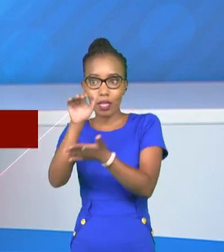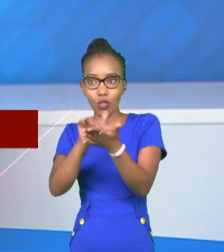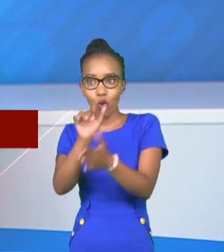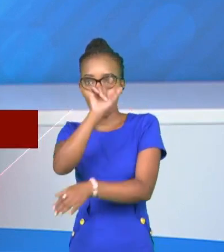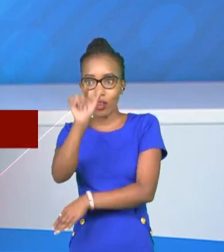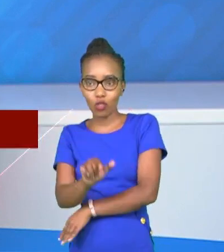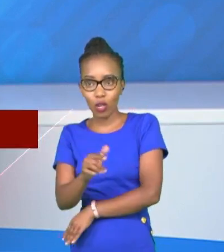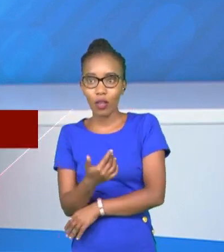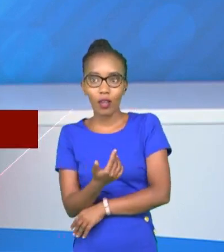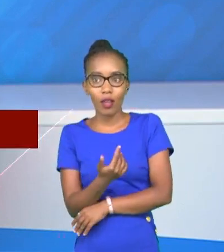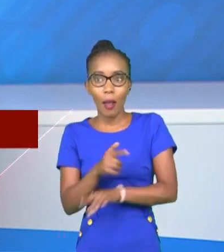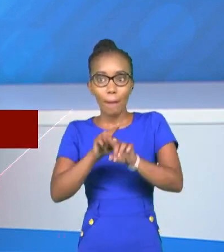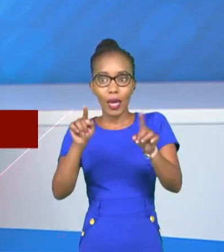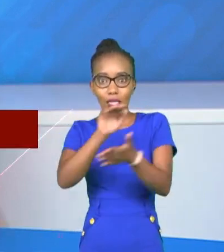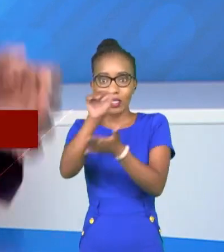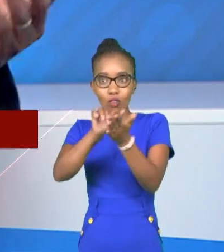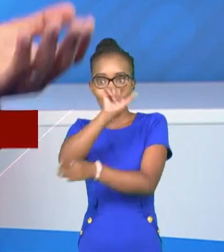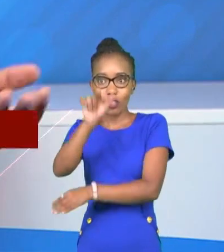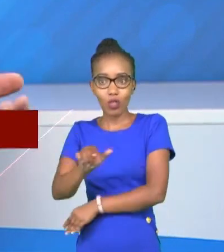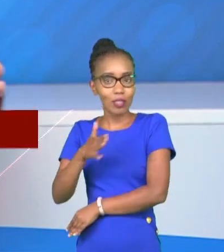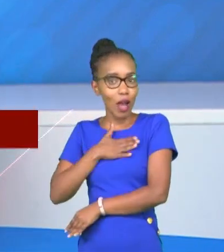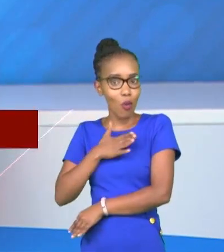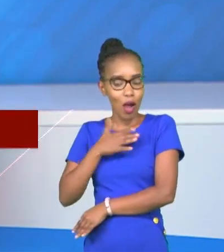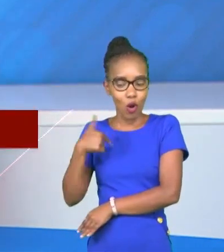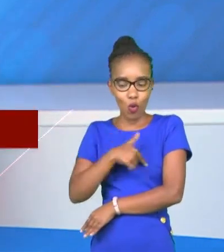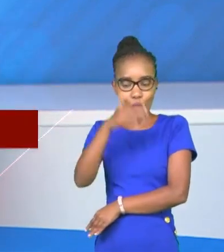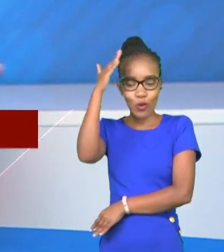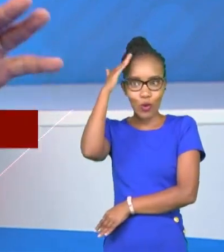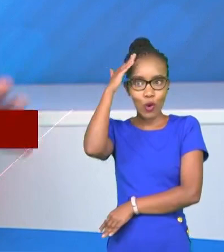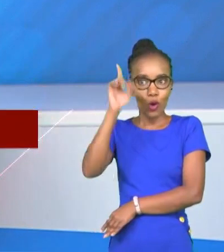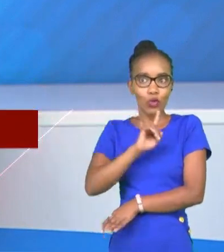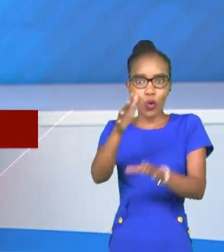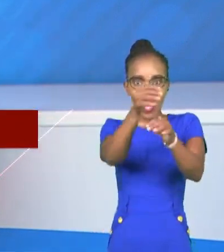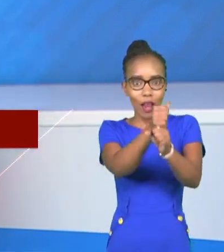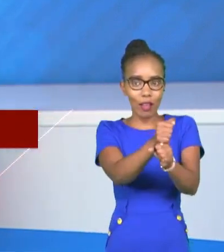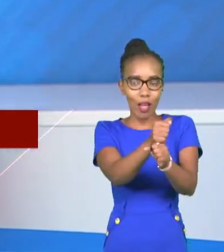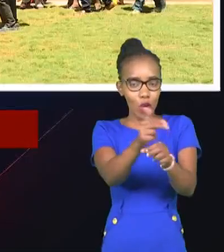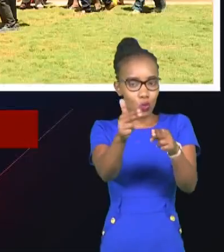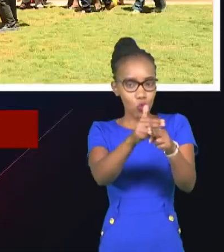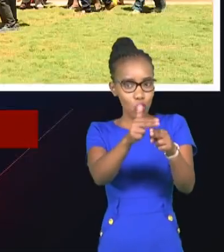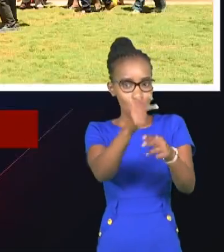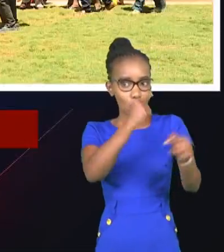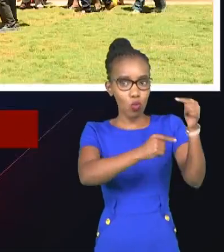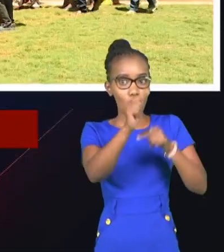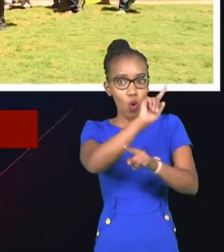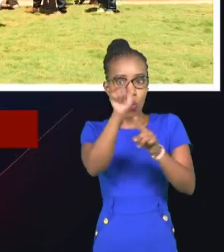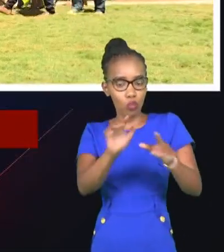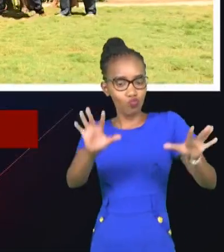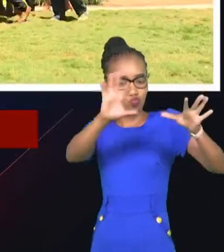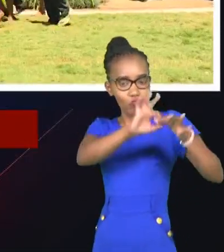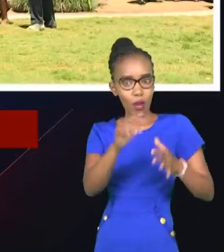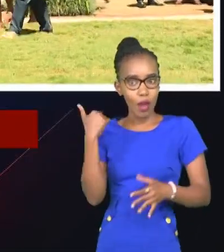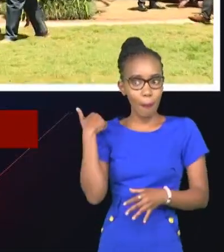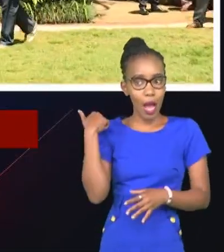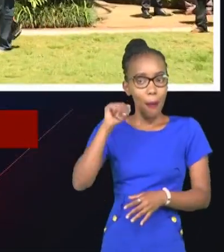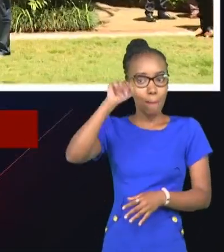don't want to mention, but you know, Central is ours. Obvious, you know. So the alliance is heading there. So I'm telling you, once you compare these numbers, because politics are about